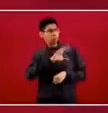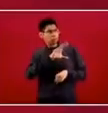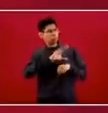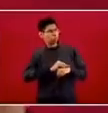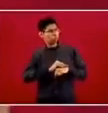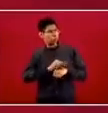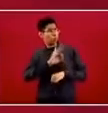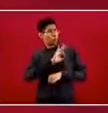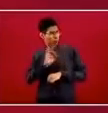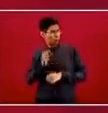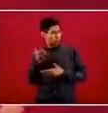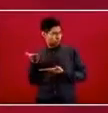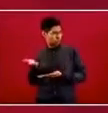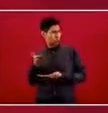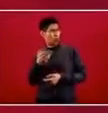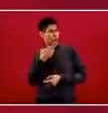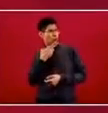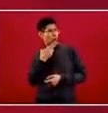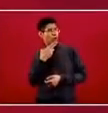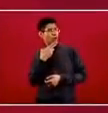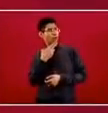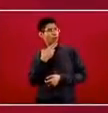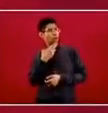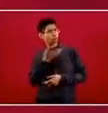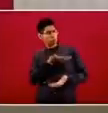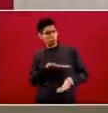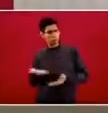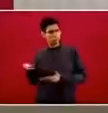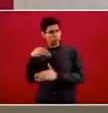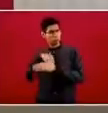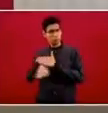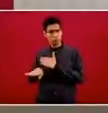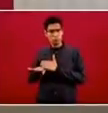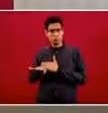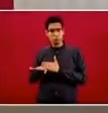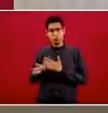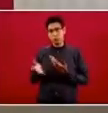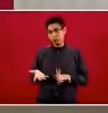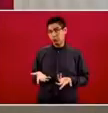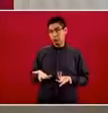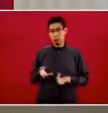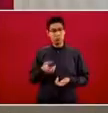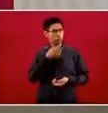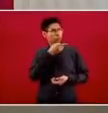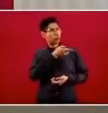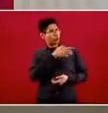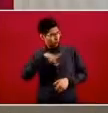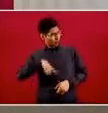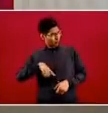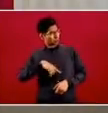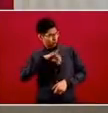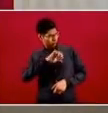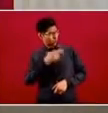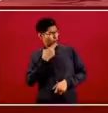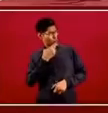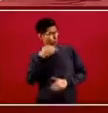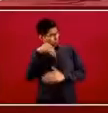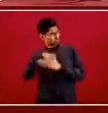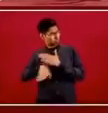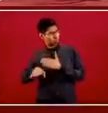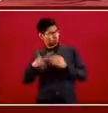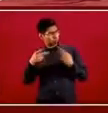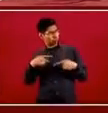don't wanna use the private sector unless it's necessary or unless it's voluntary. Nowadays